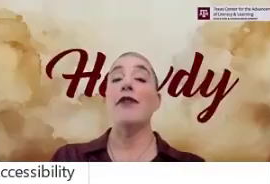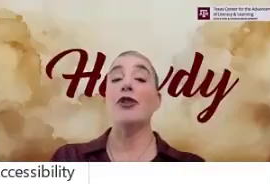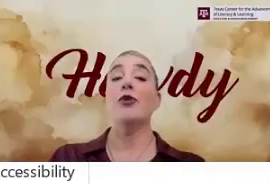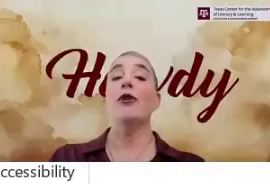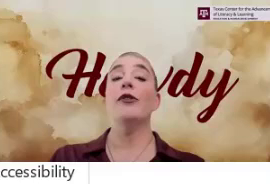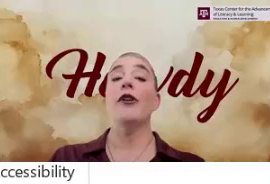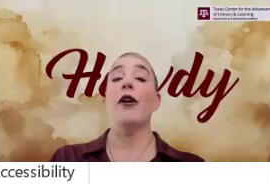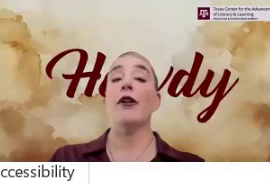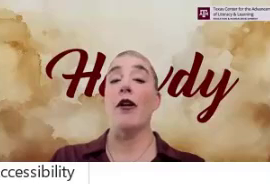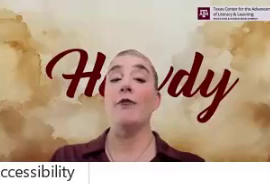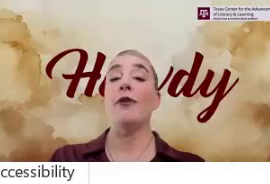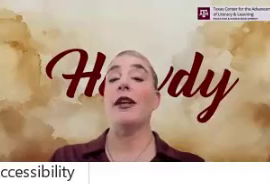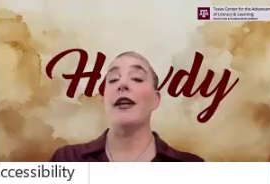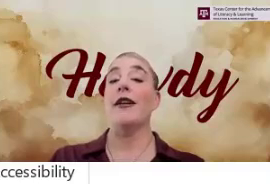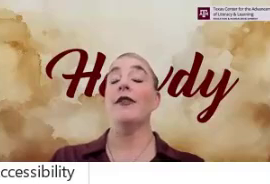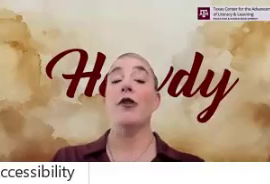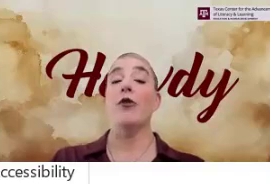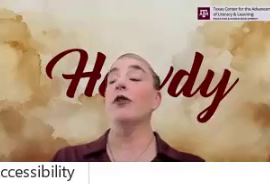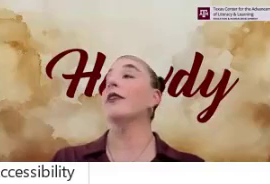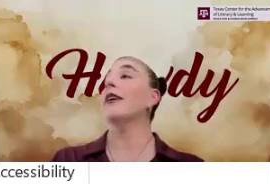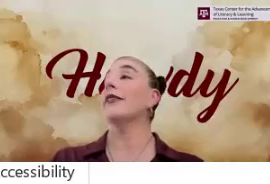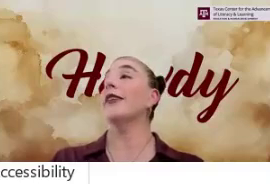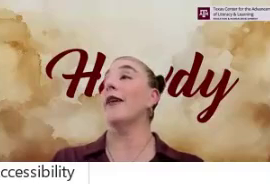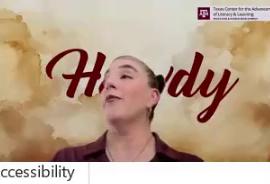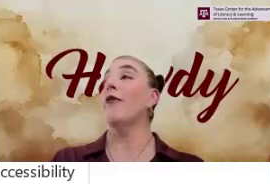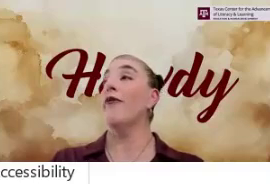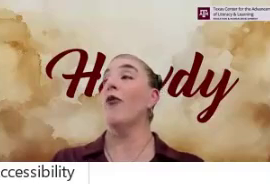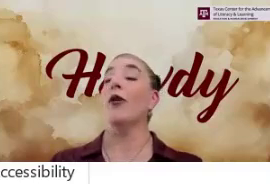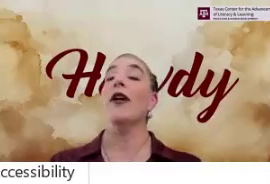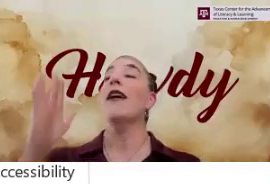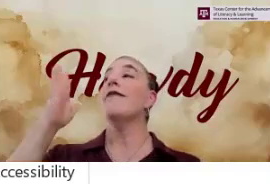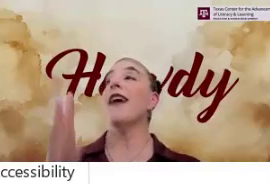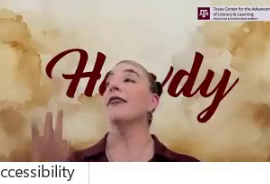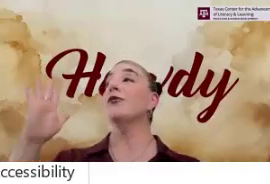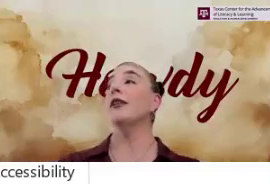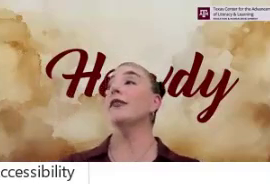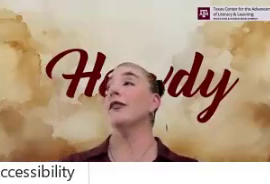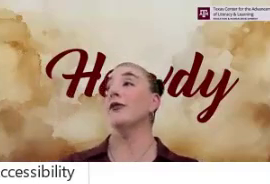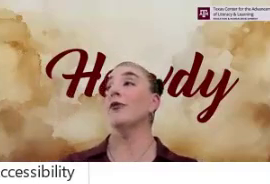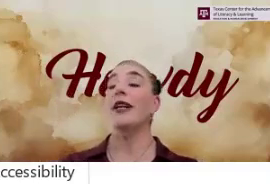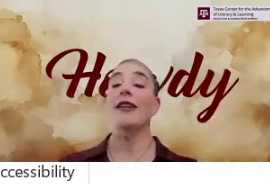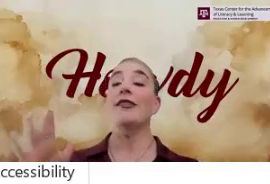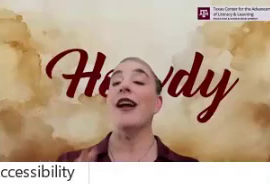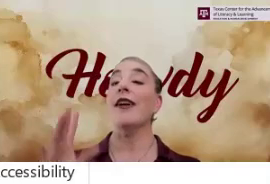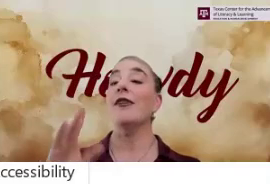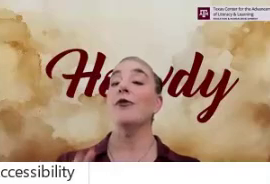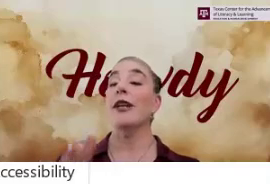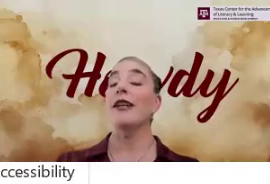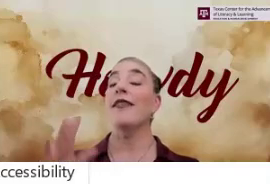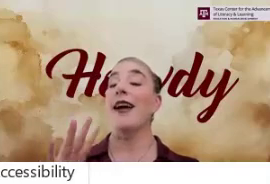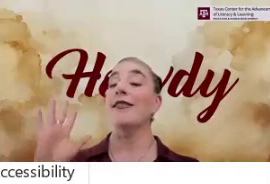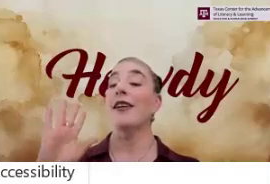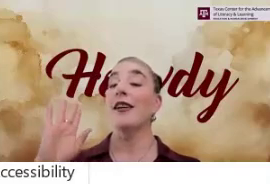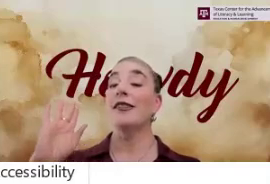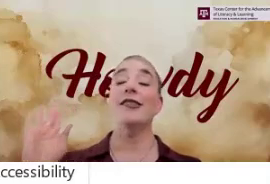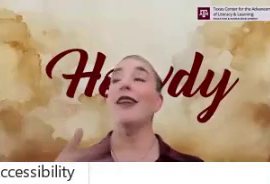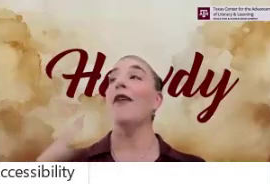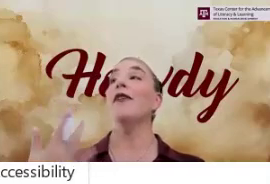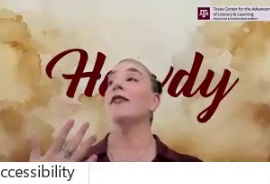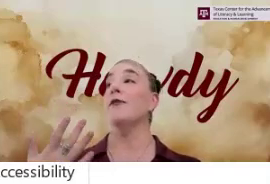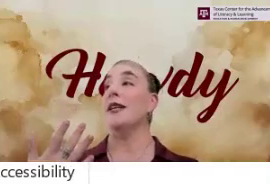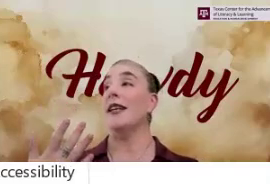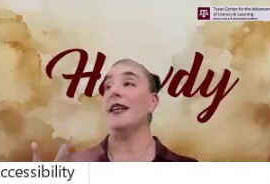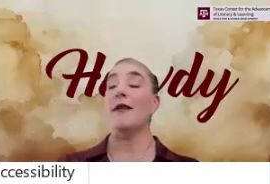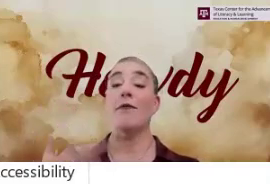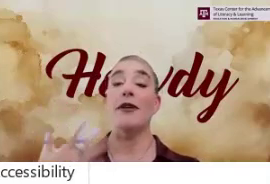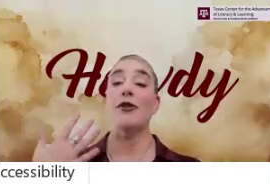when visuals are complicated, example 4, that's what it's going to read. It's not Okay. going to read that